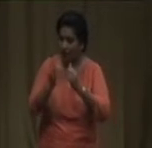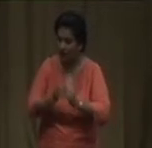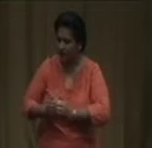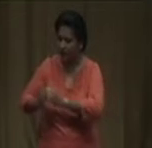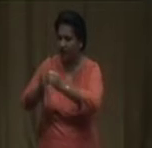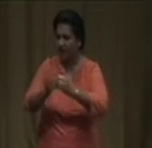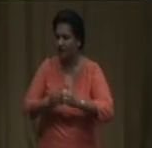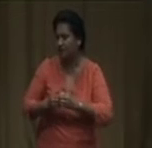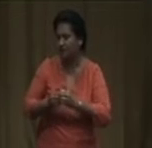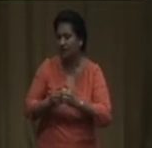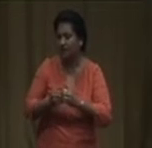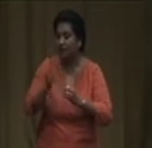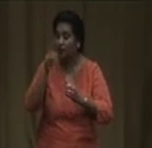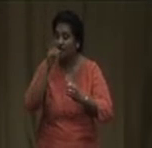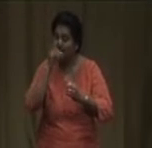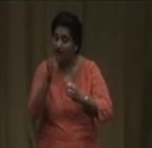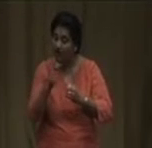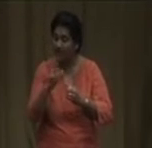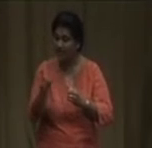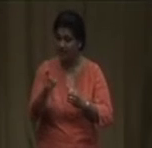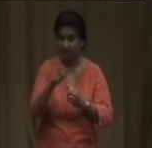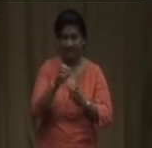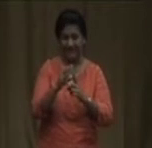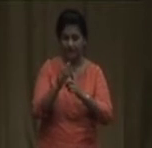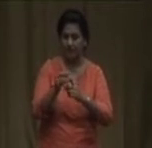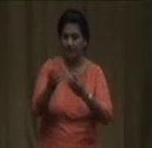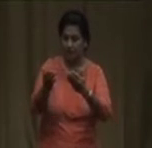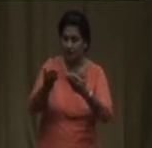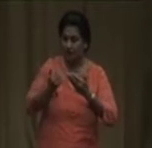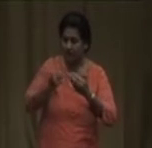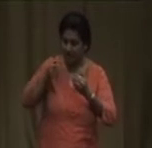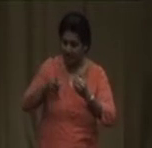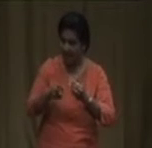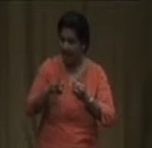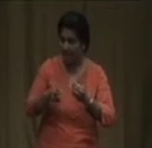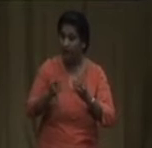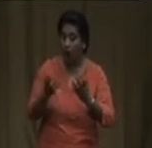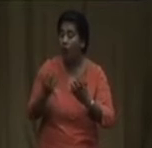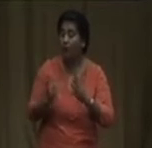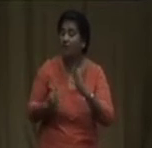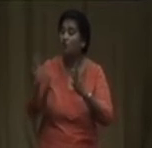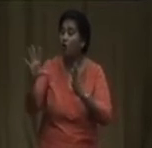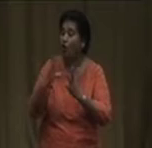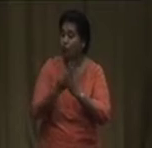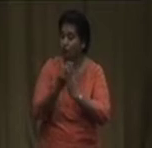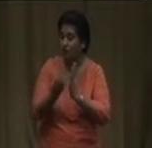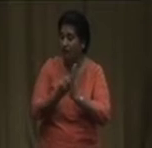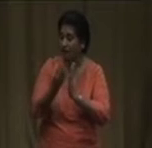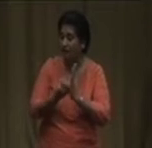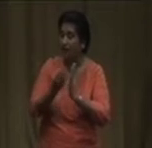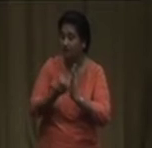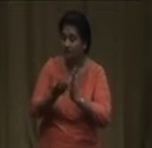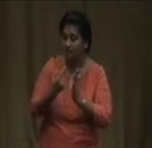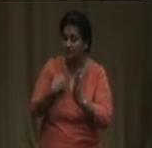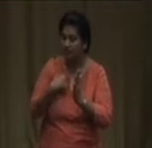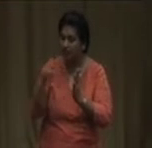learning management system because if you gave me editing access to your Moodle and I came in and I made a change to one of